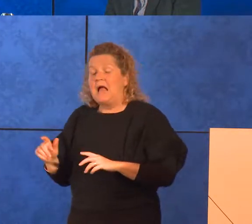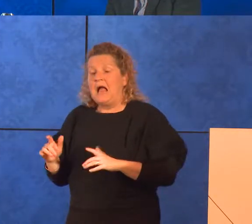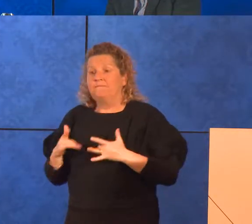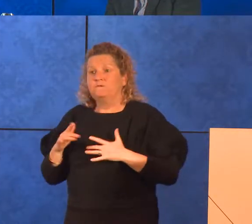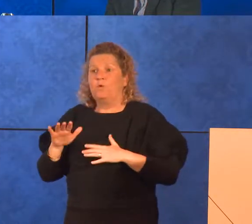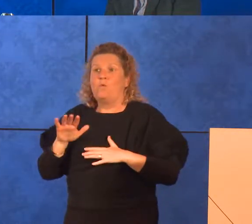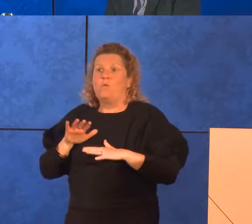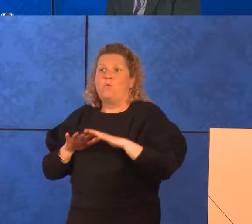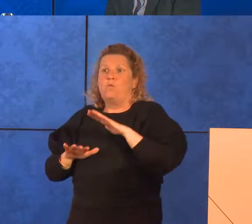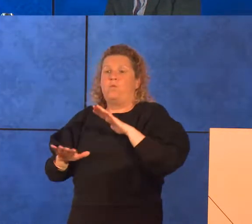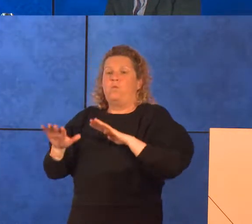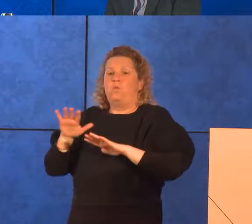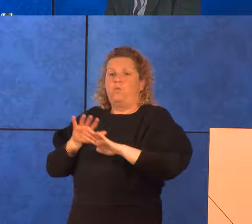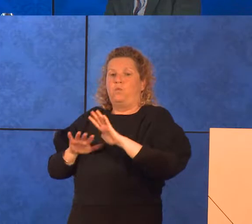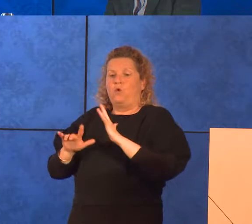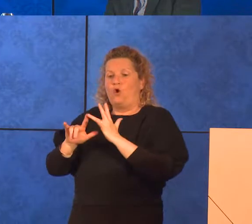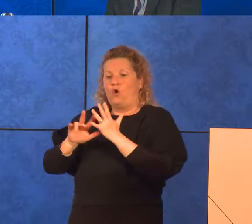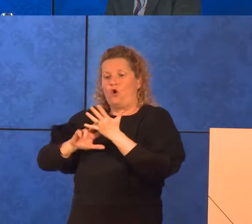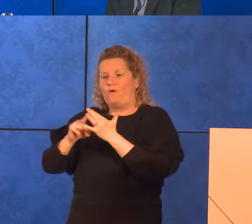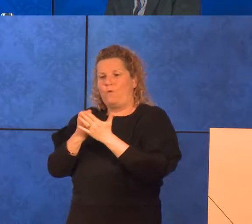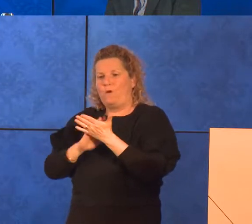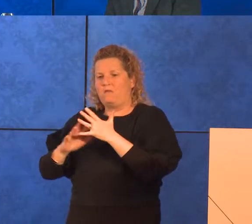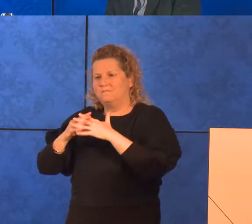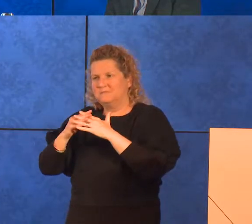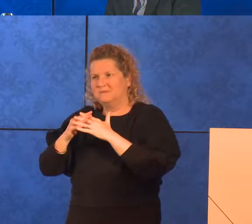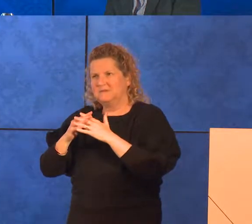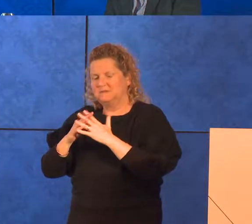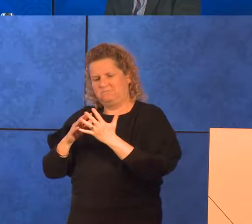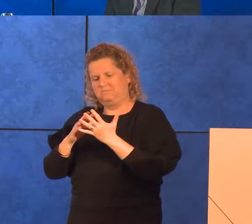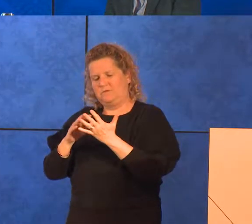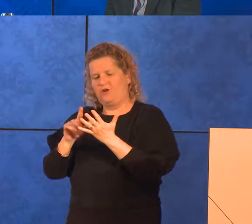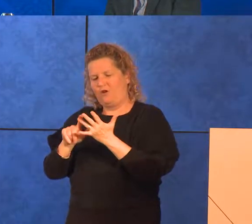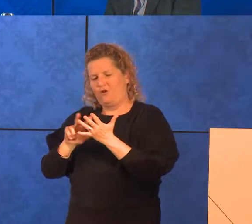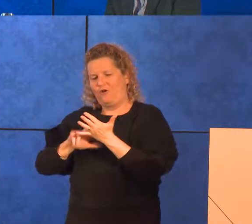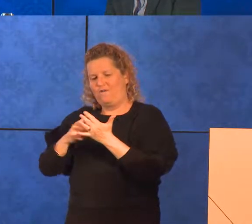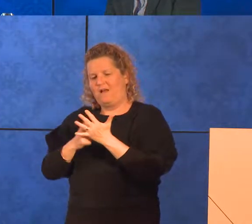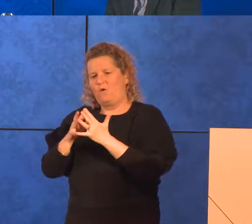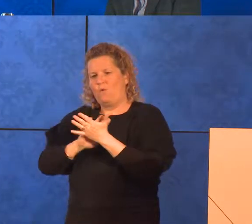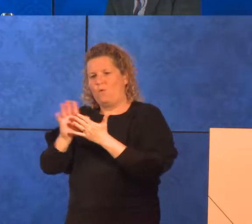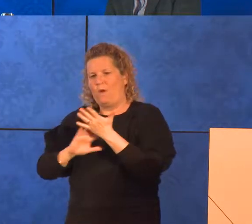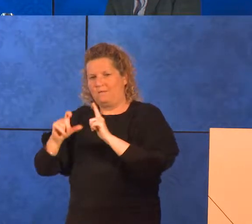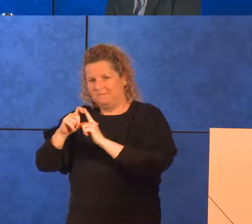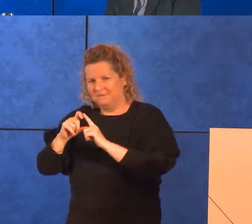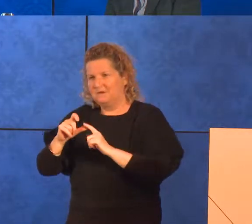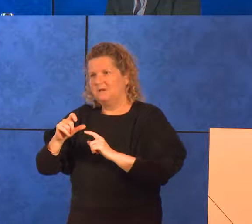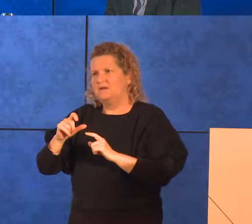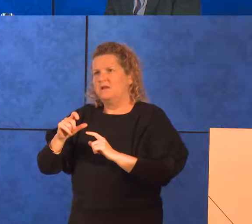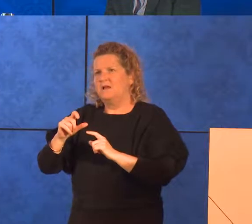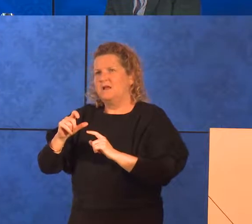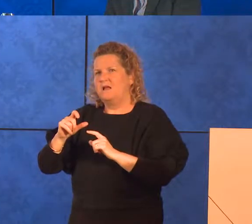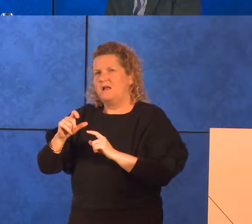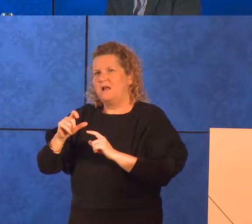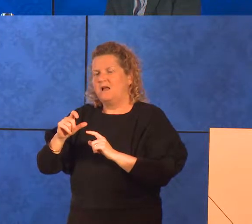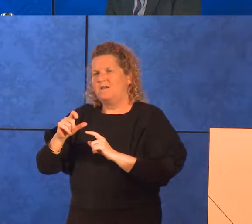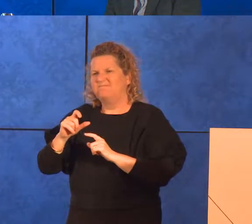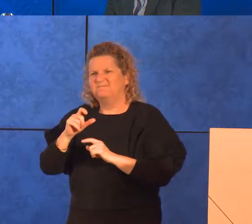I think, but there was a lot. I think initially it was just, sadly to say, but I think it was shock that it